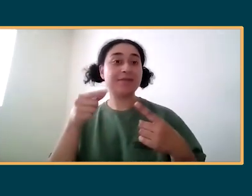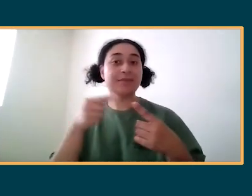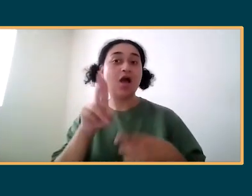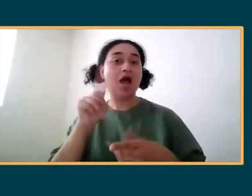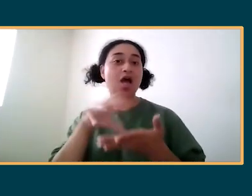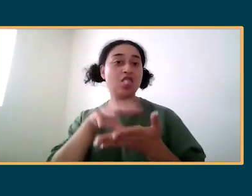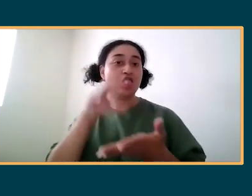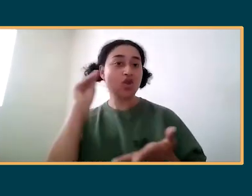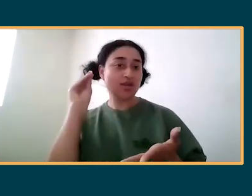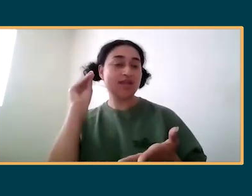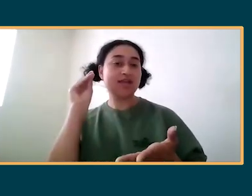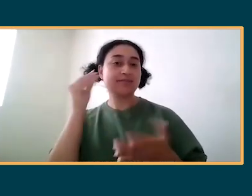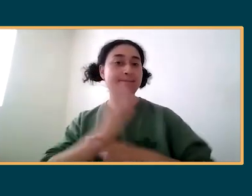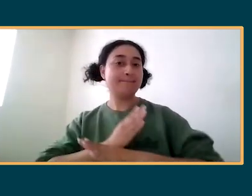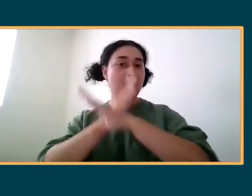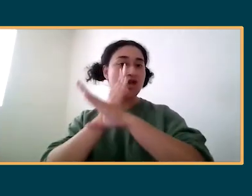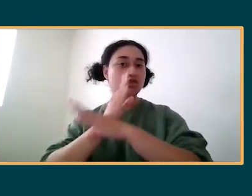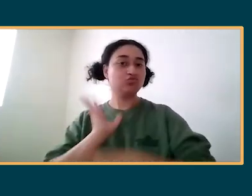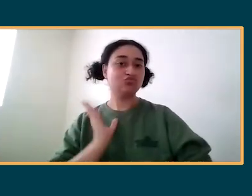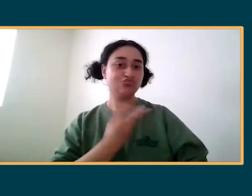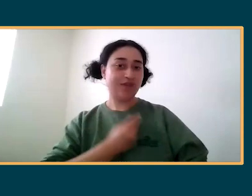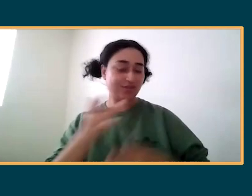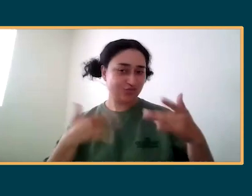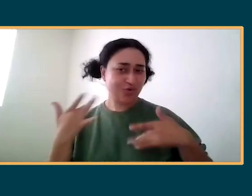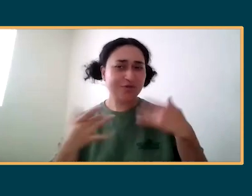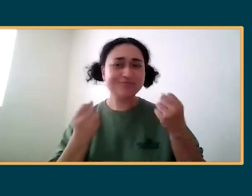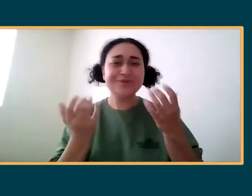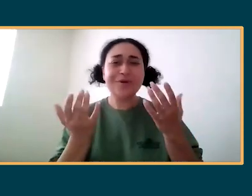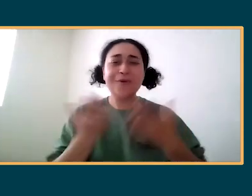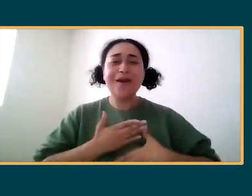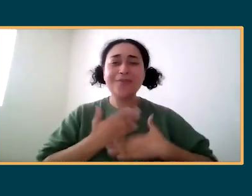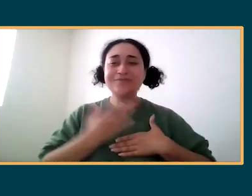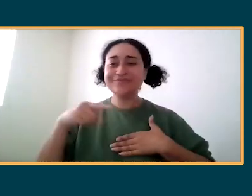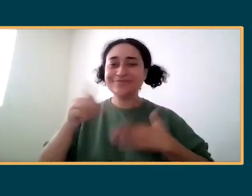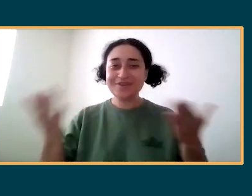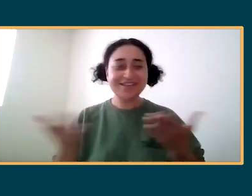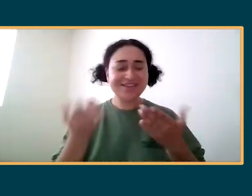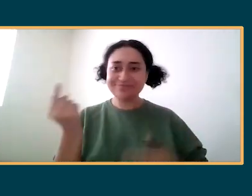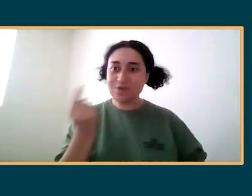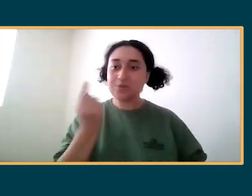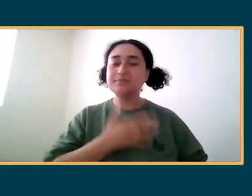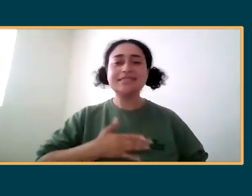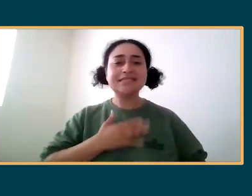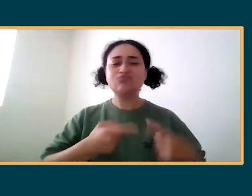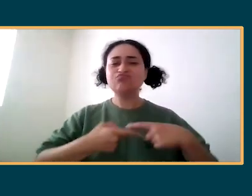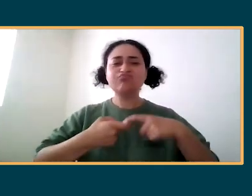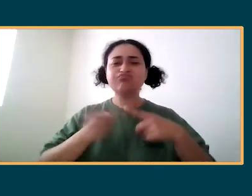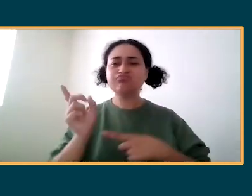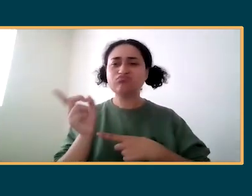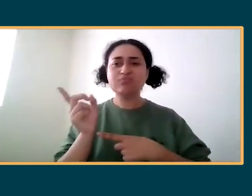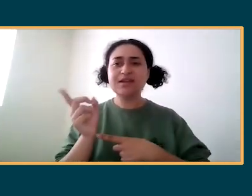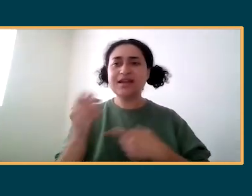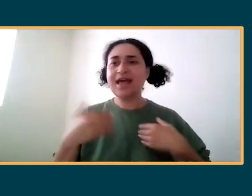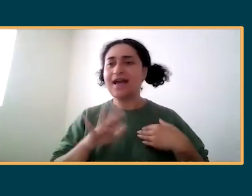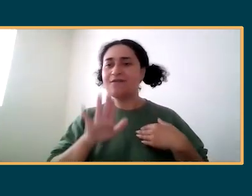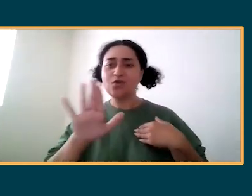are talking about unlearning barriers to trans joy. We're so happy that you are here. As always, please take